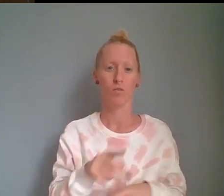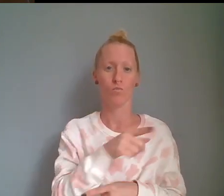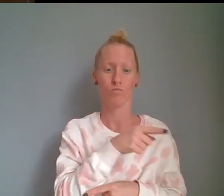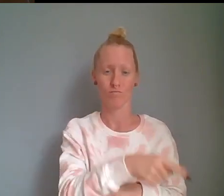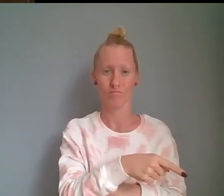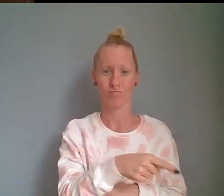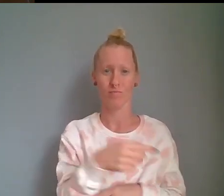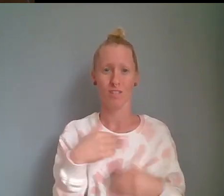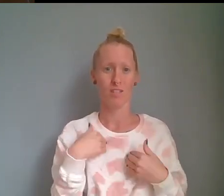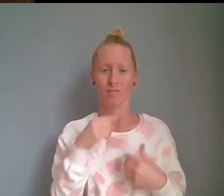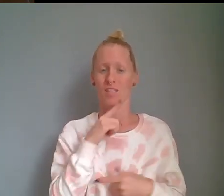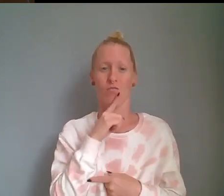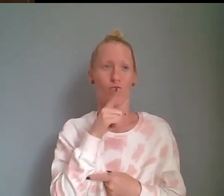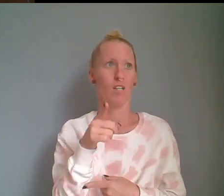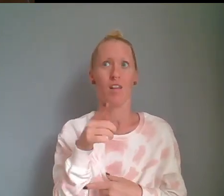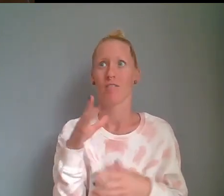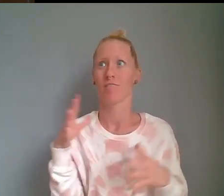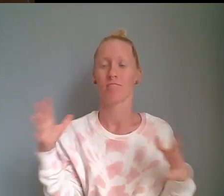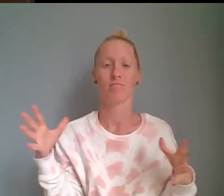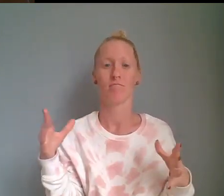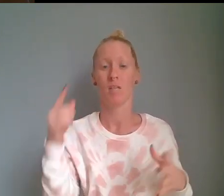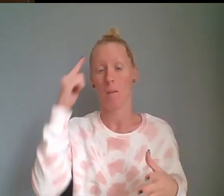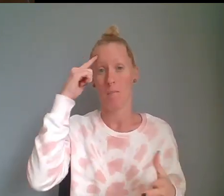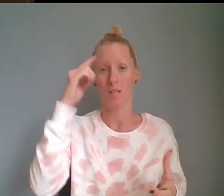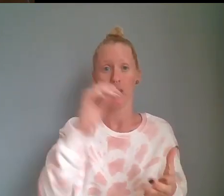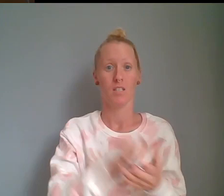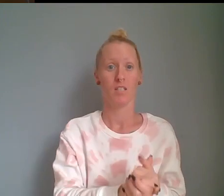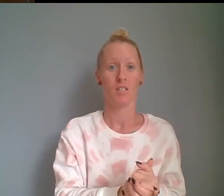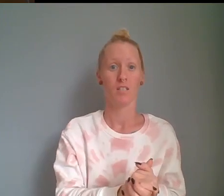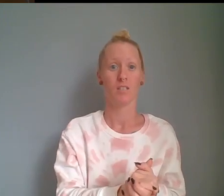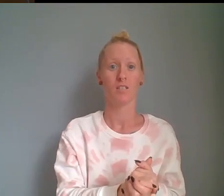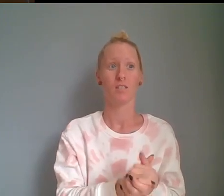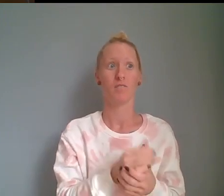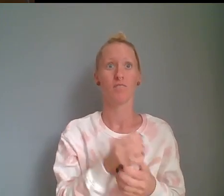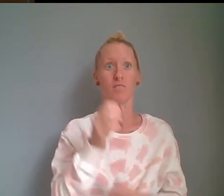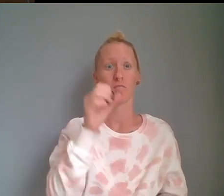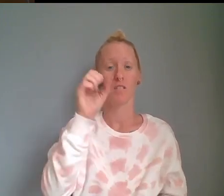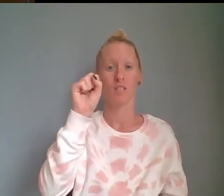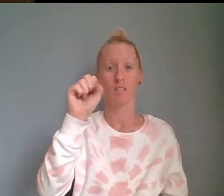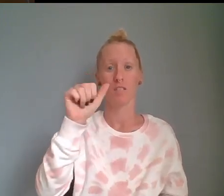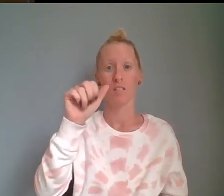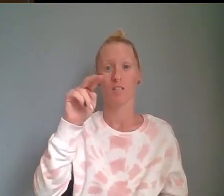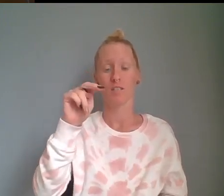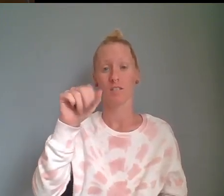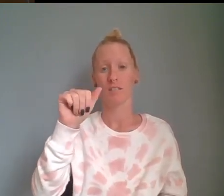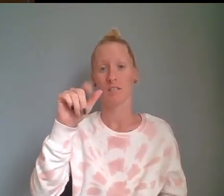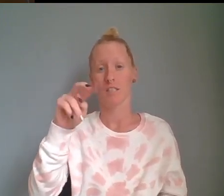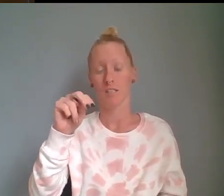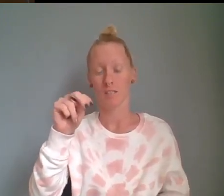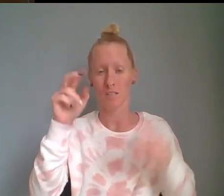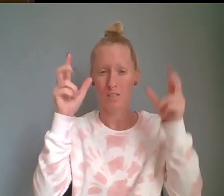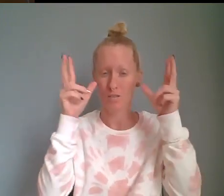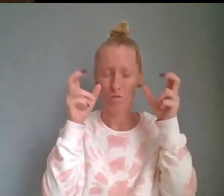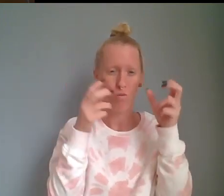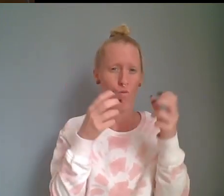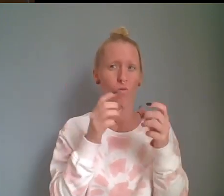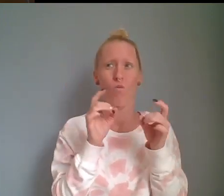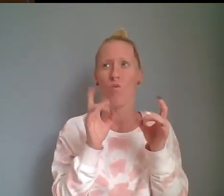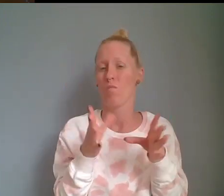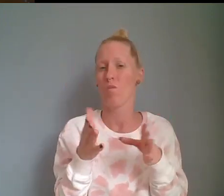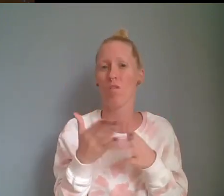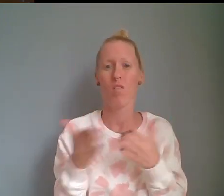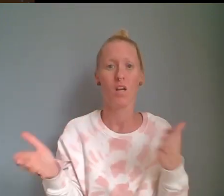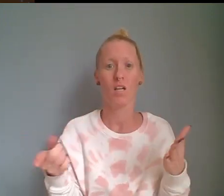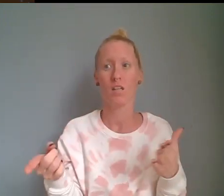of having beliefs that they are Satan or they've done some horrible thing, they'll believe that